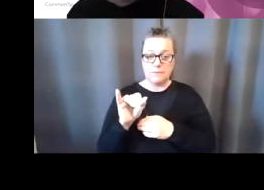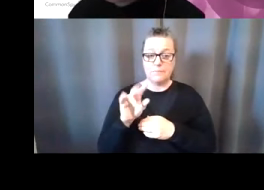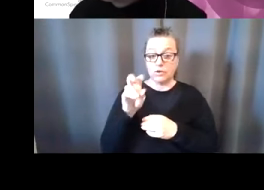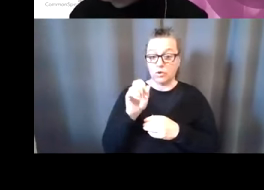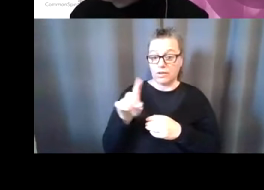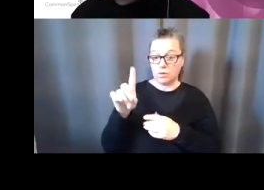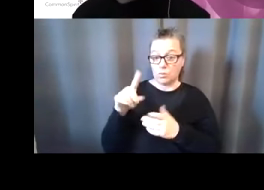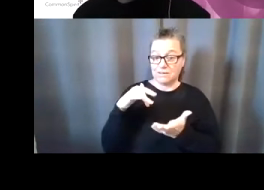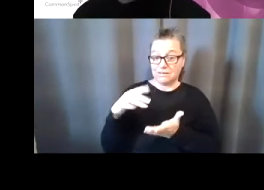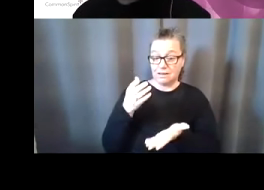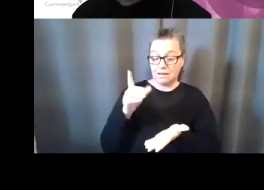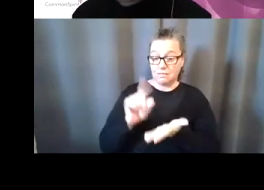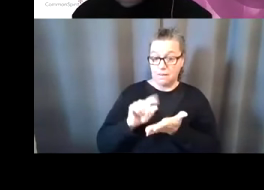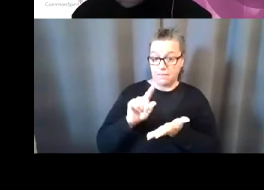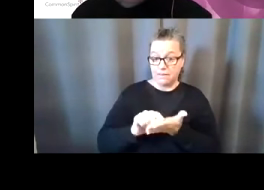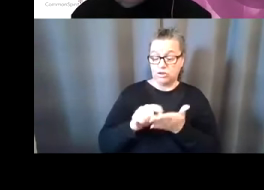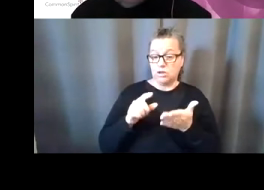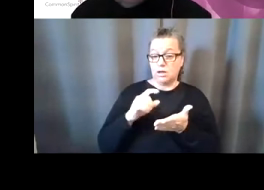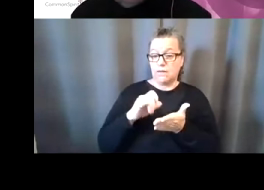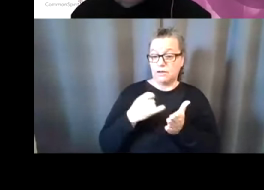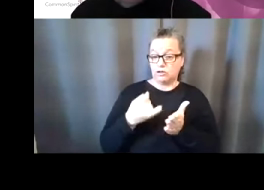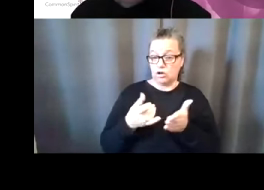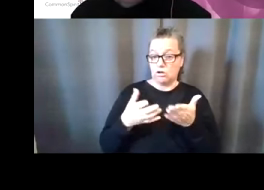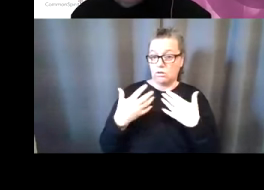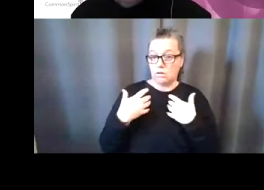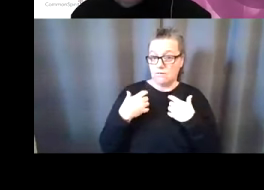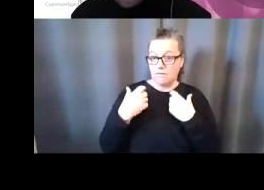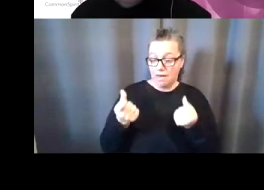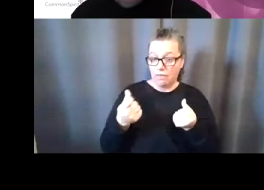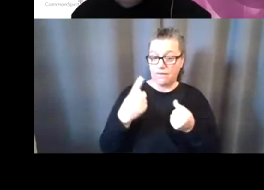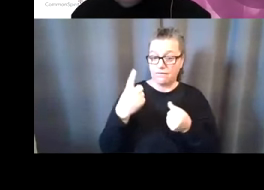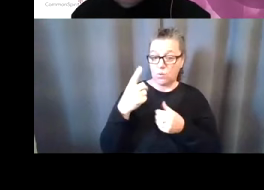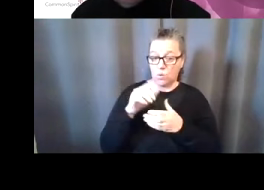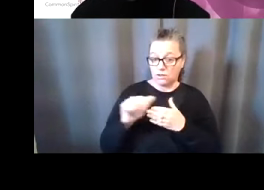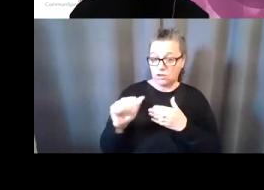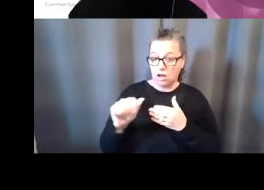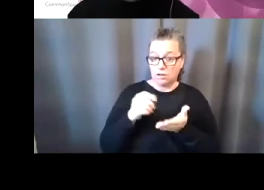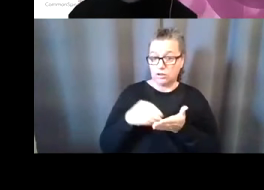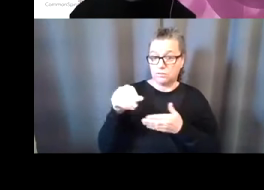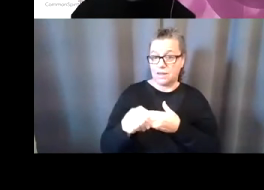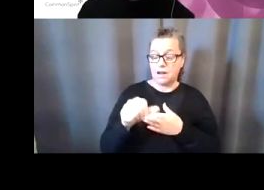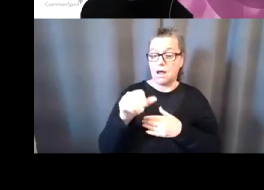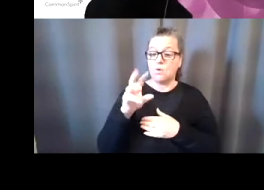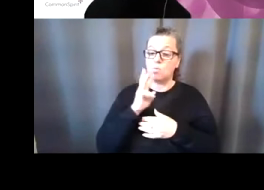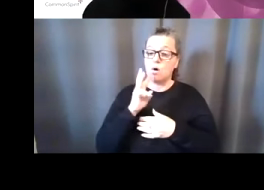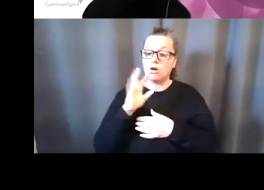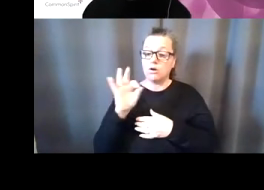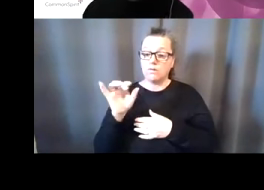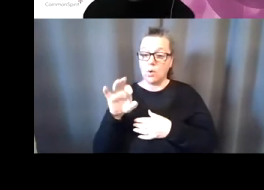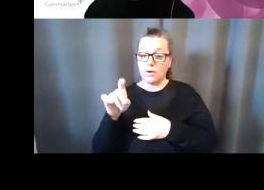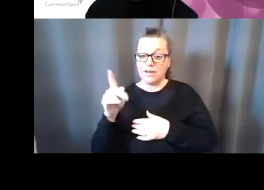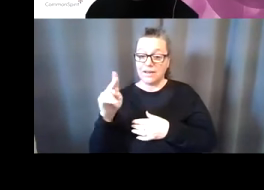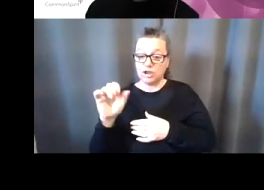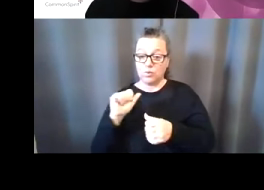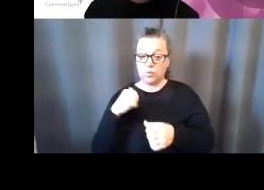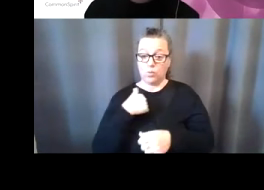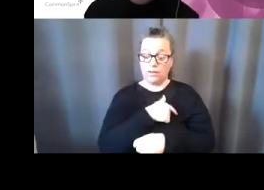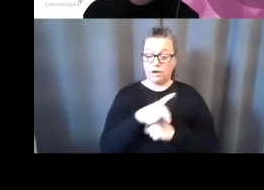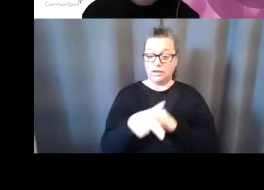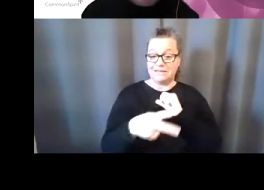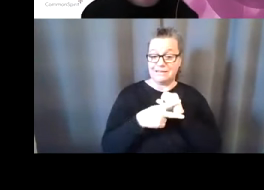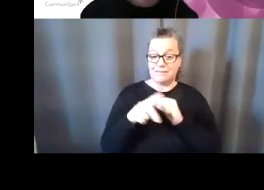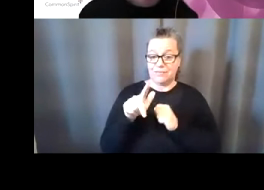study published in the Journal of Public Health Dentistry, for every $1 spent on water fluoridation, we could save about $38 in dental